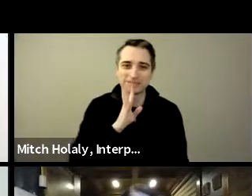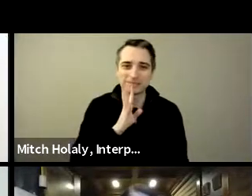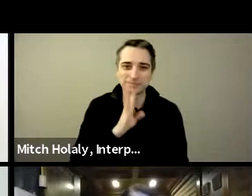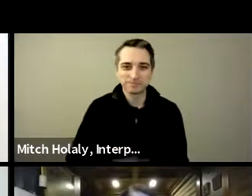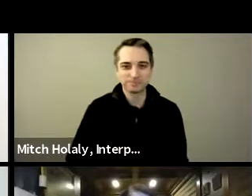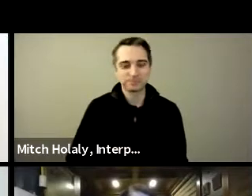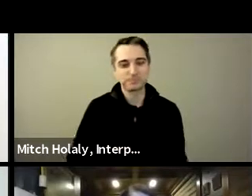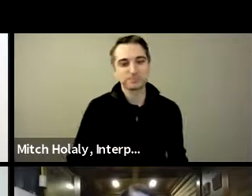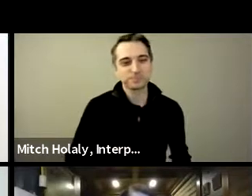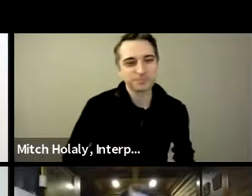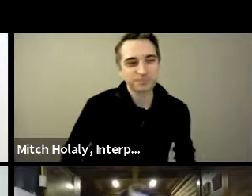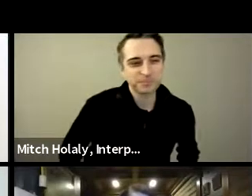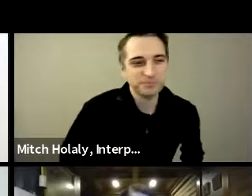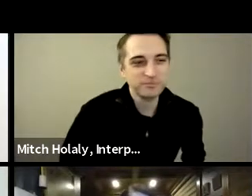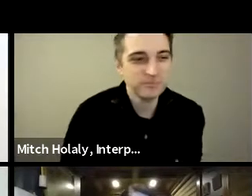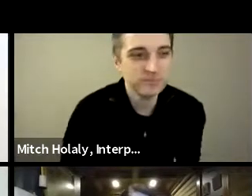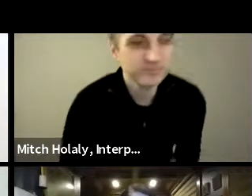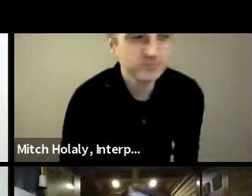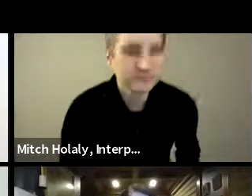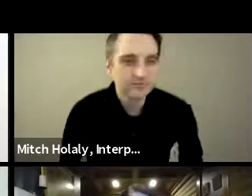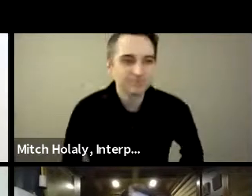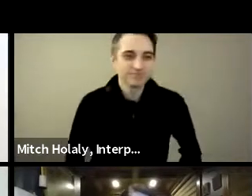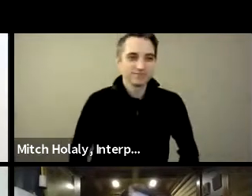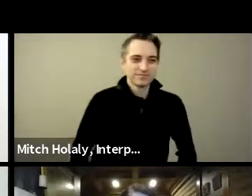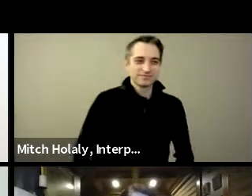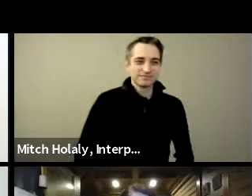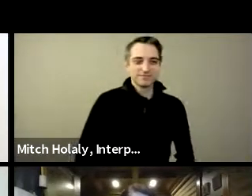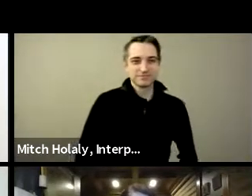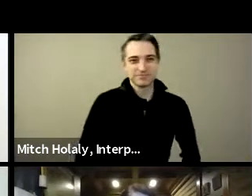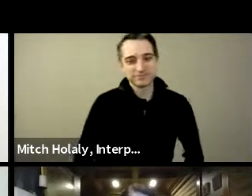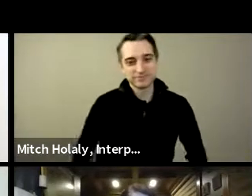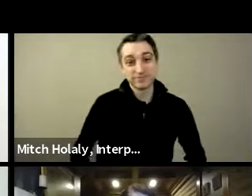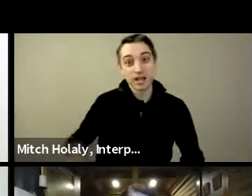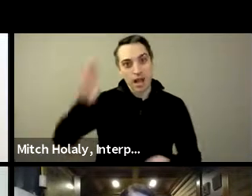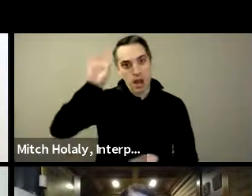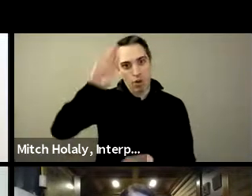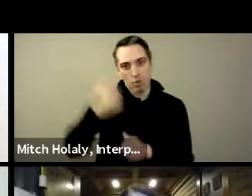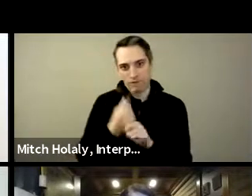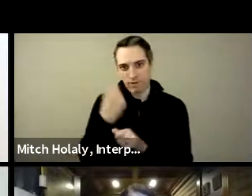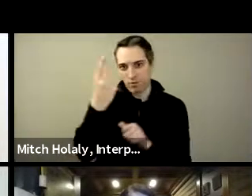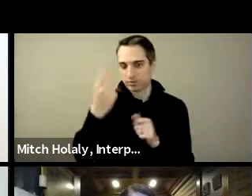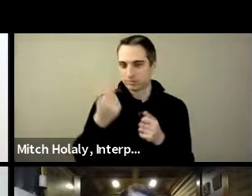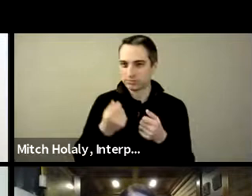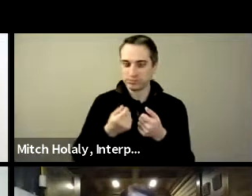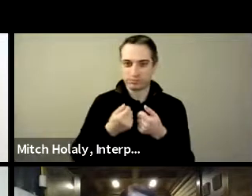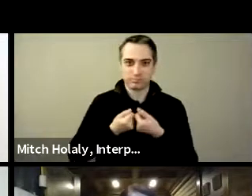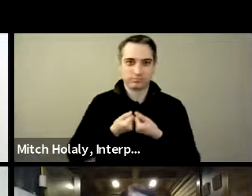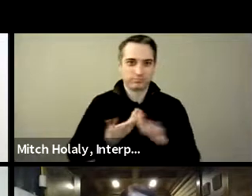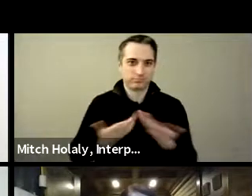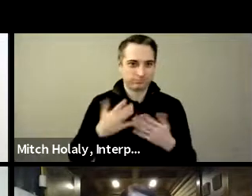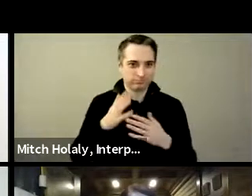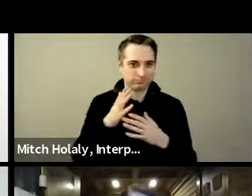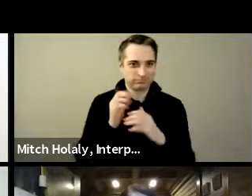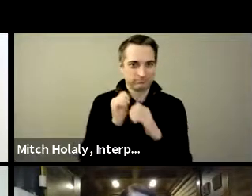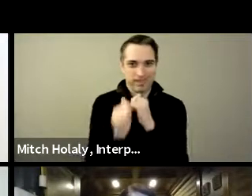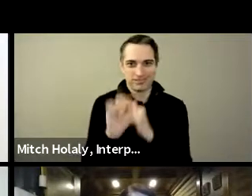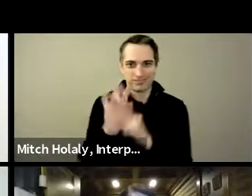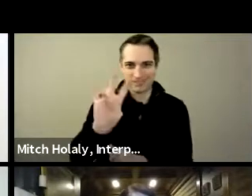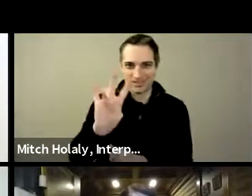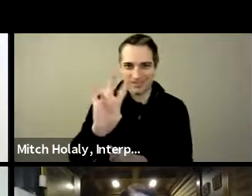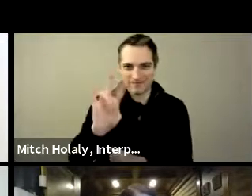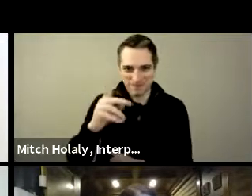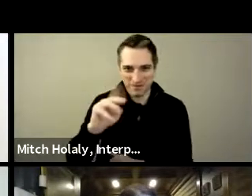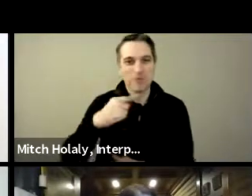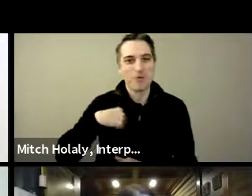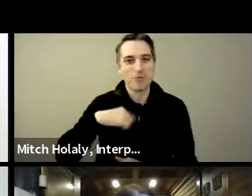So we're gonna keep it brief. I know everybody's tired, right? It's past seven, so we're gonna keep it